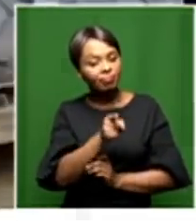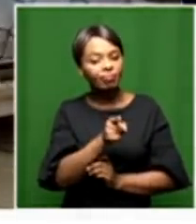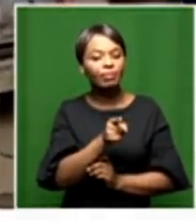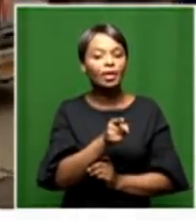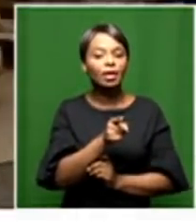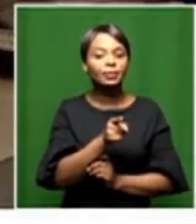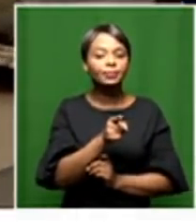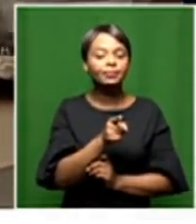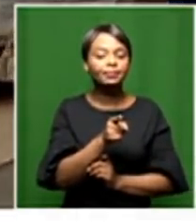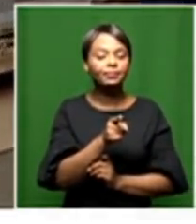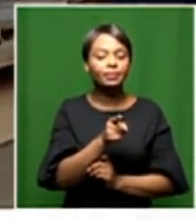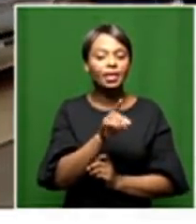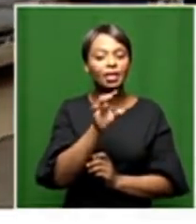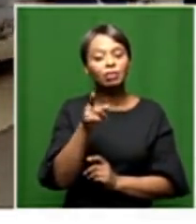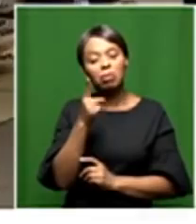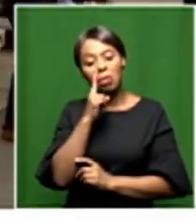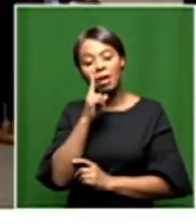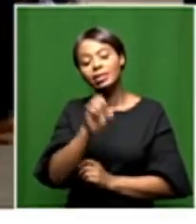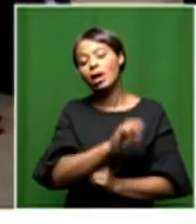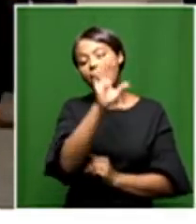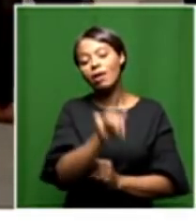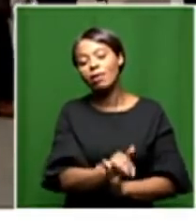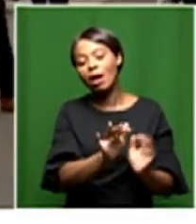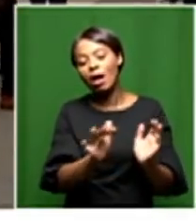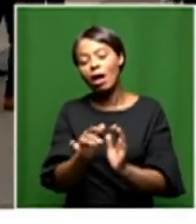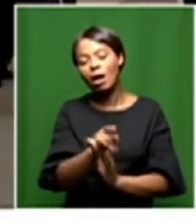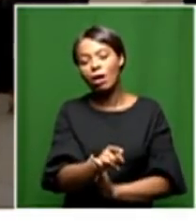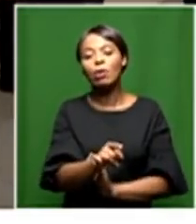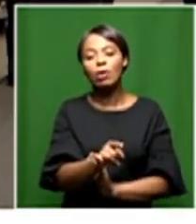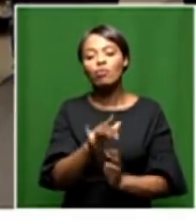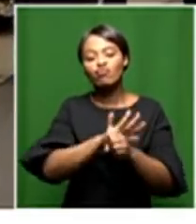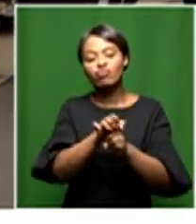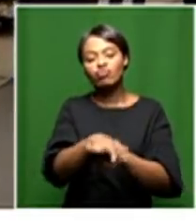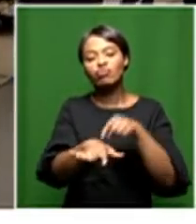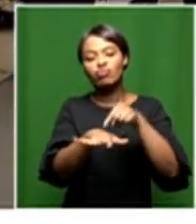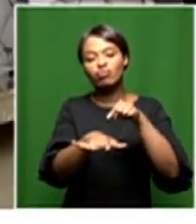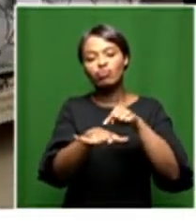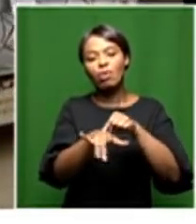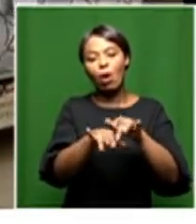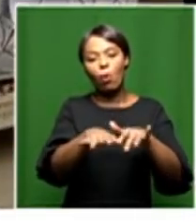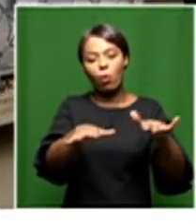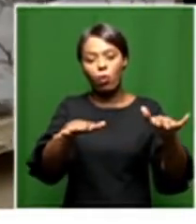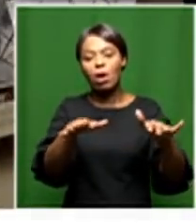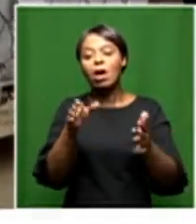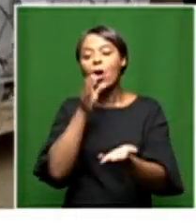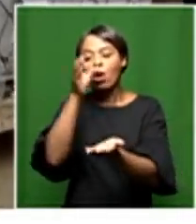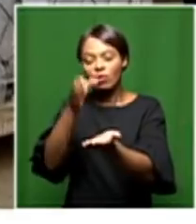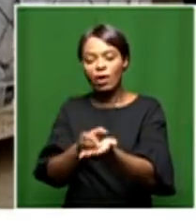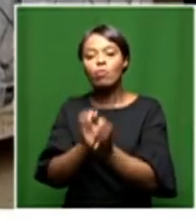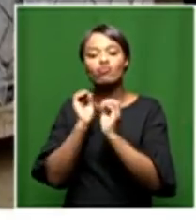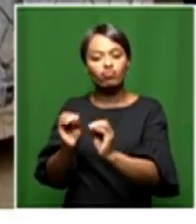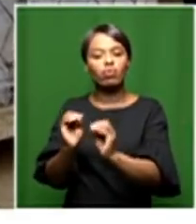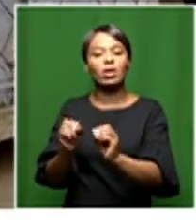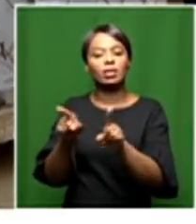if the South African variant is also present. We did get some confirmation that indeed it was present, but they